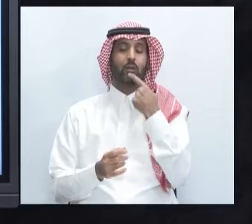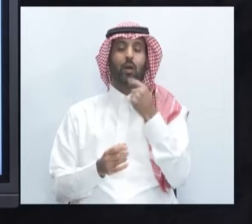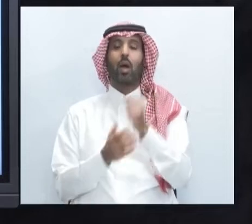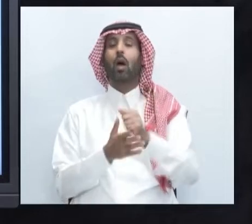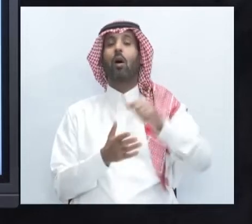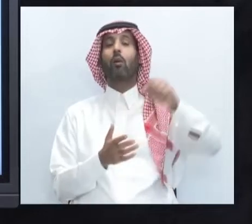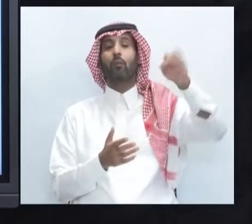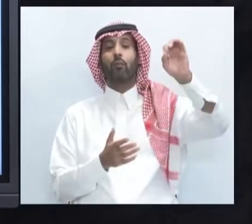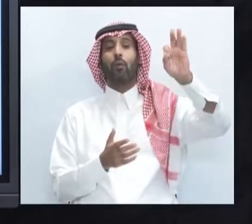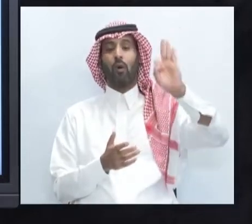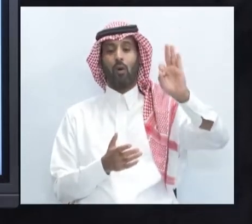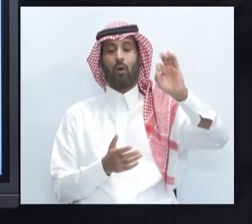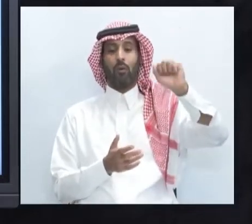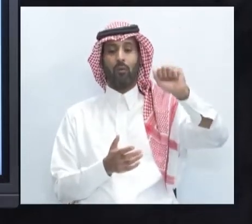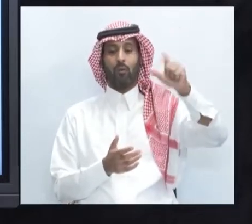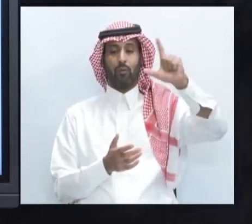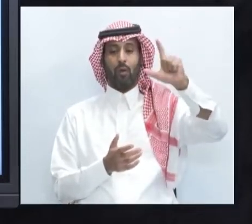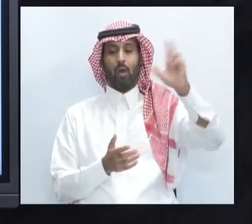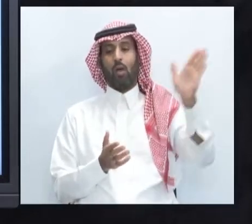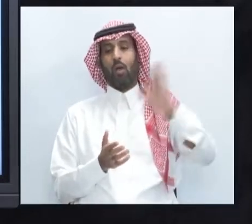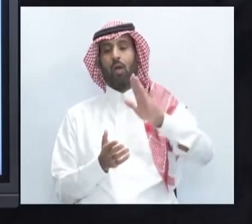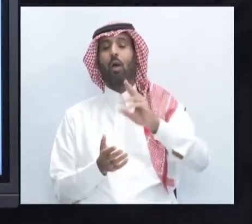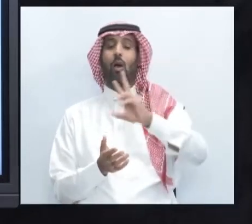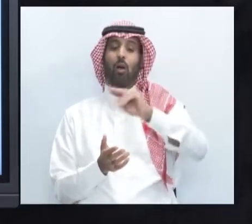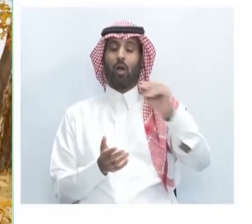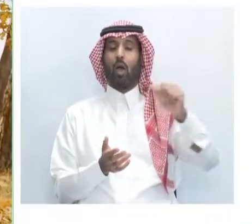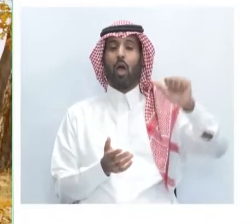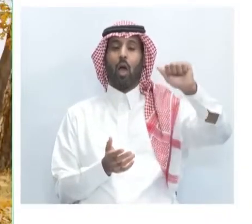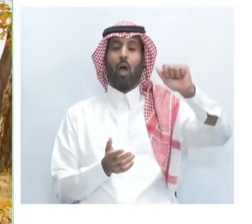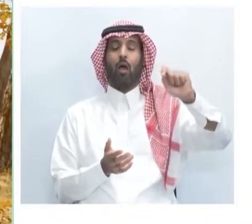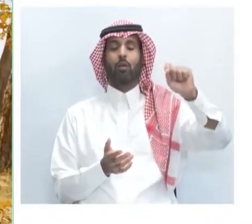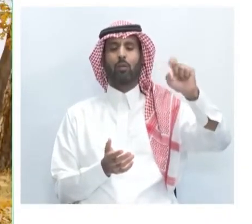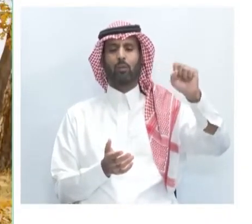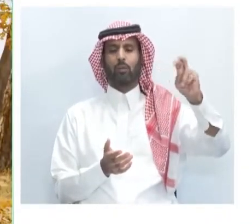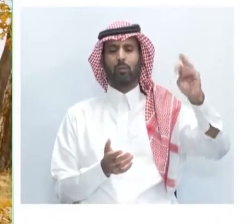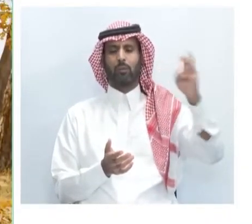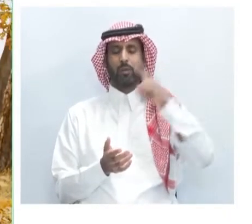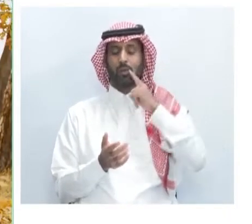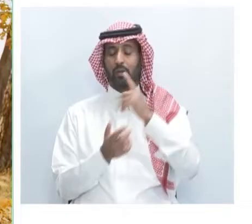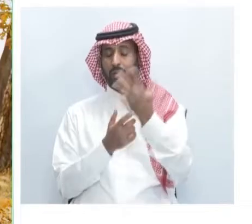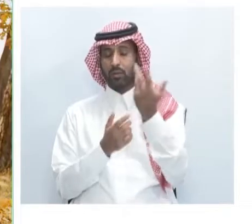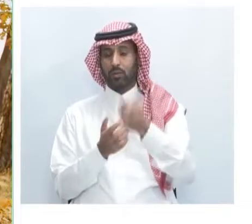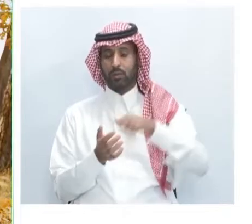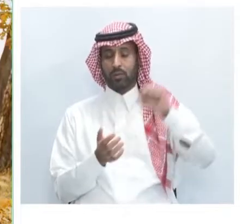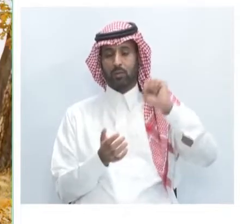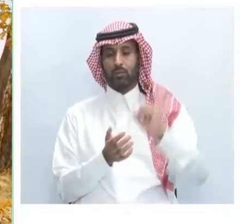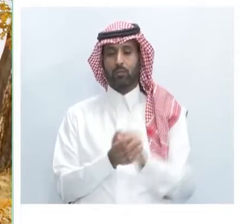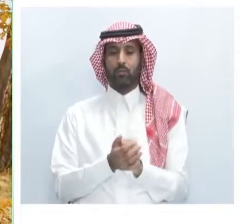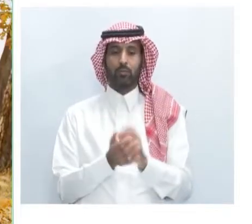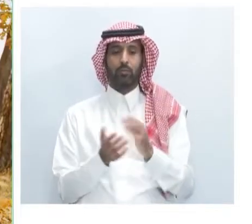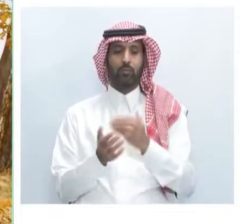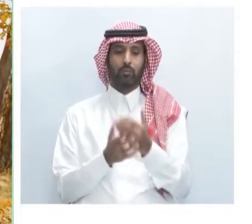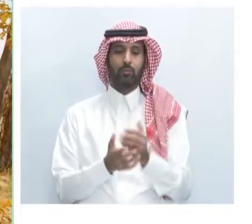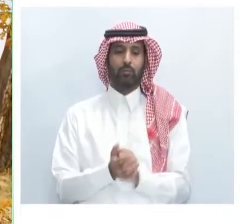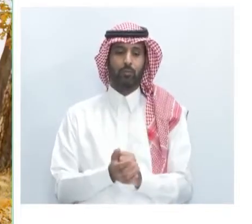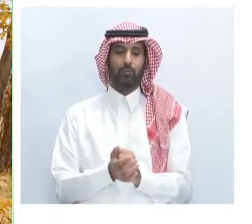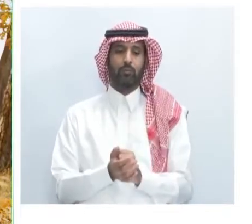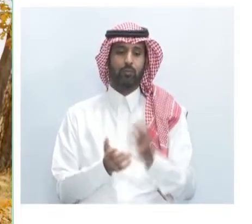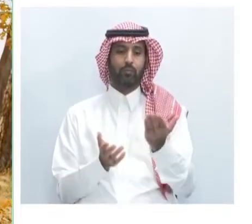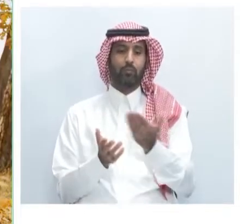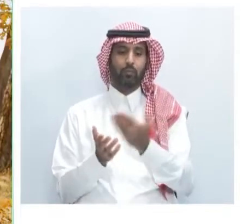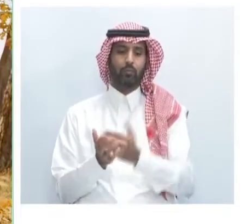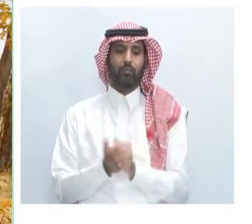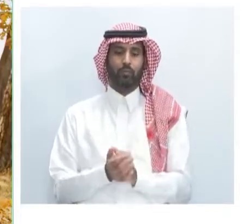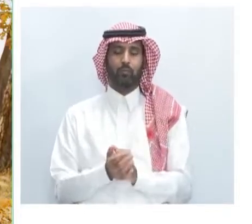autumn, okay? So it's fall, okay? So September, October, November, okay?